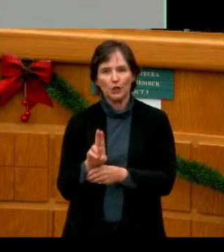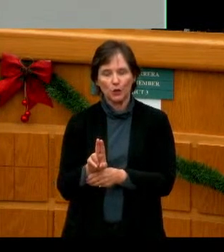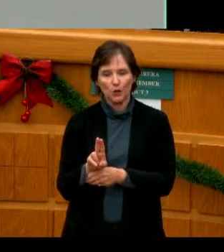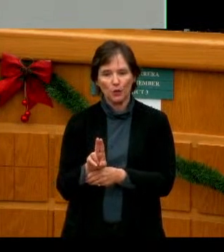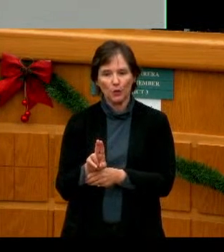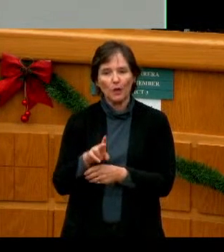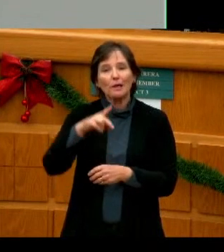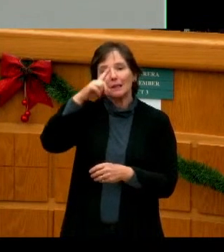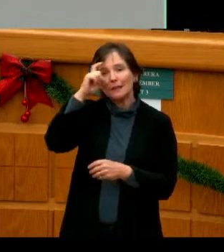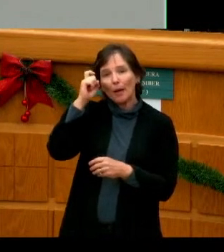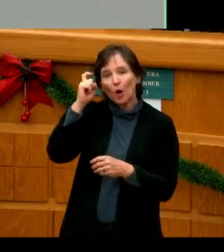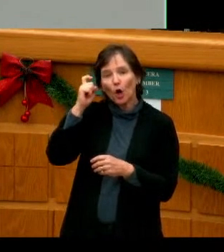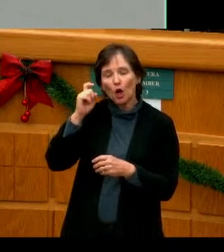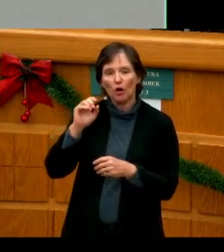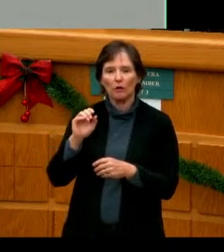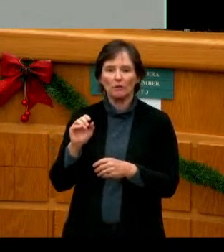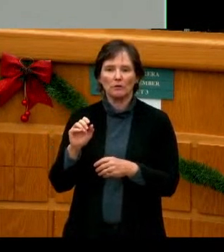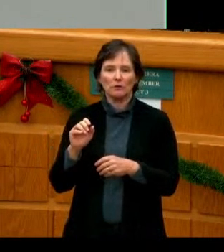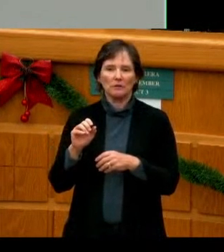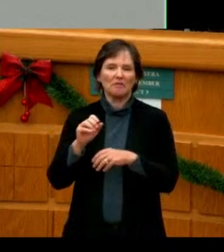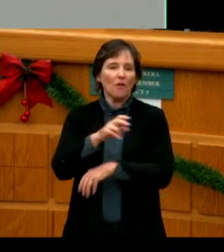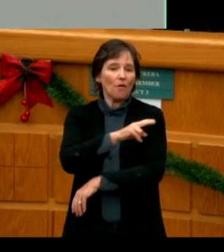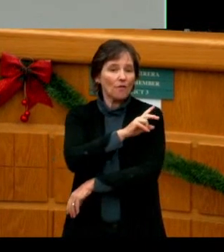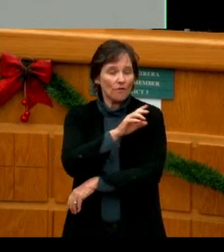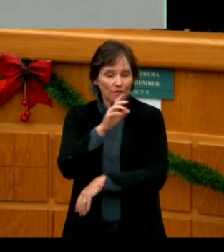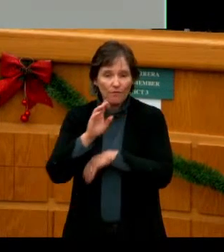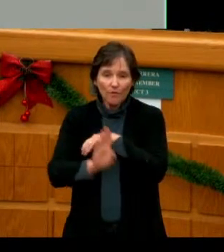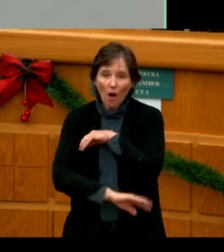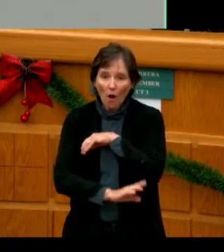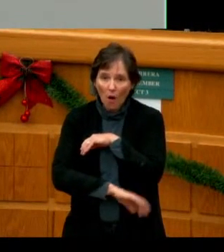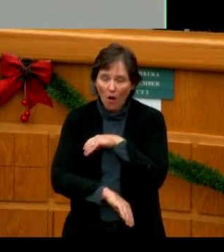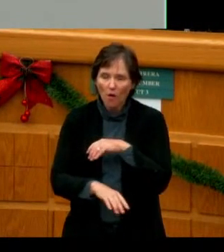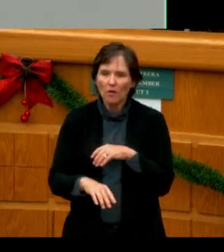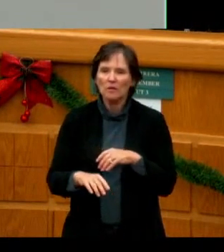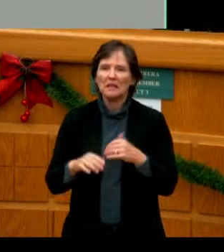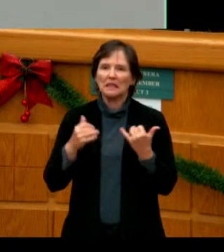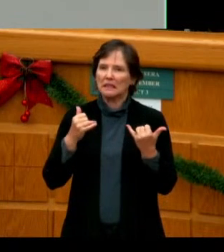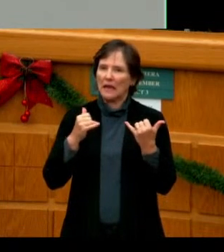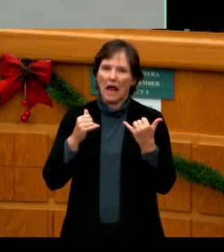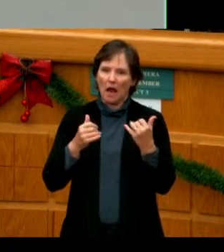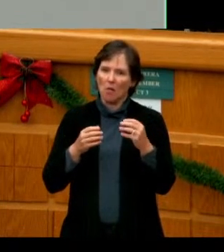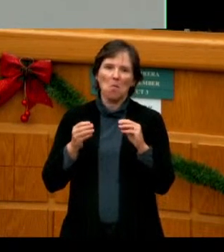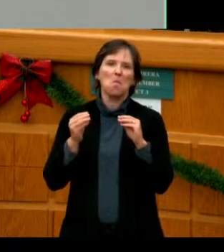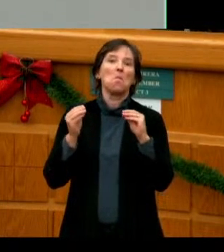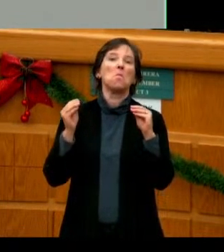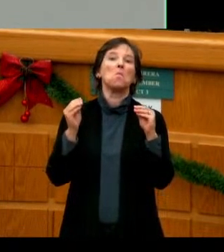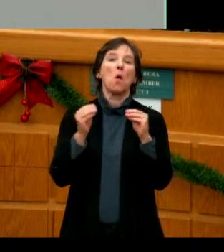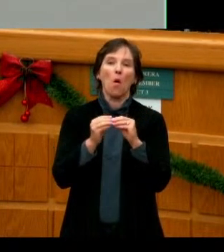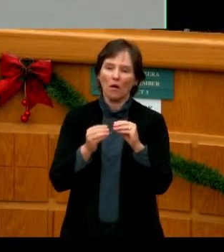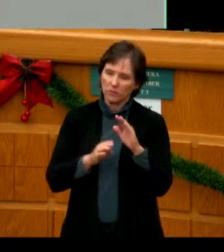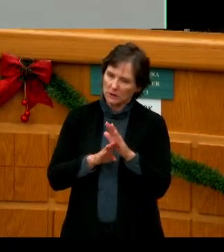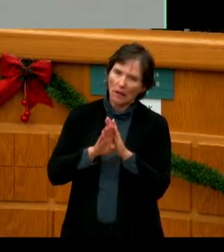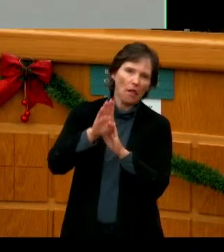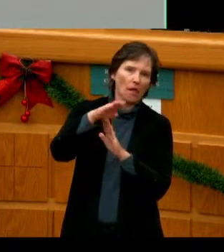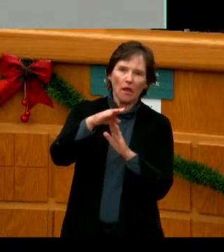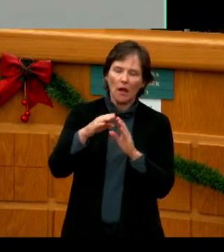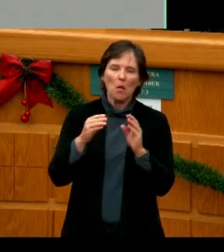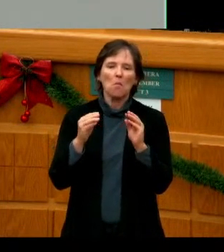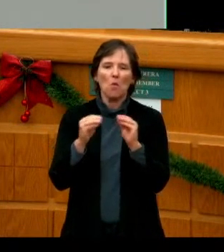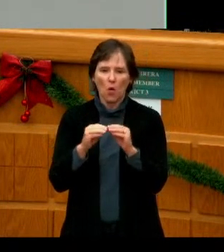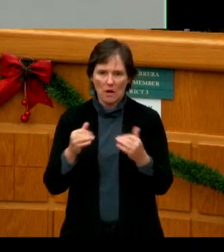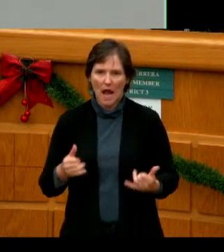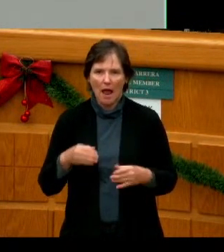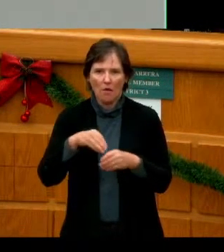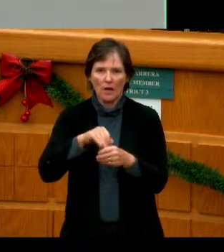were in the ICU before any of these outbreaks, the summer outbreak or the fall outbreak. And you can see that we actually passed